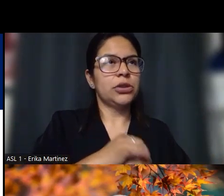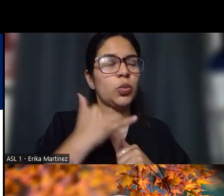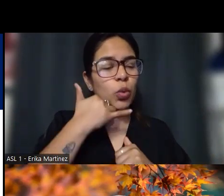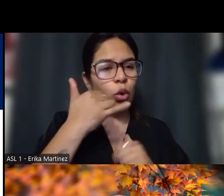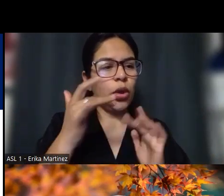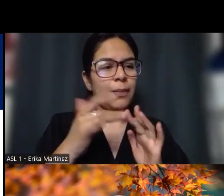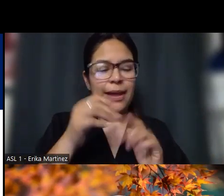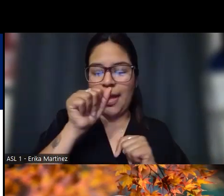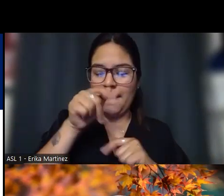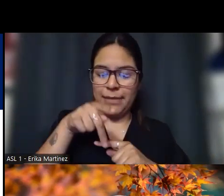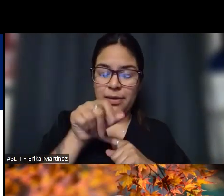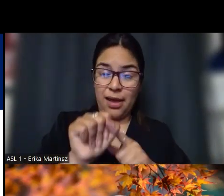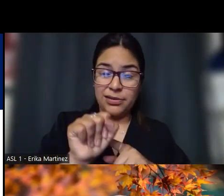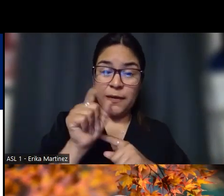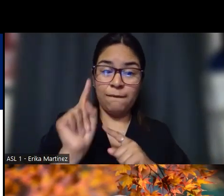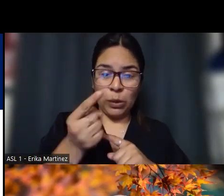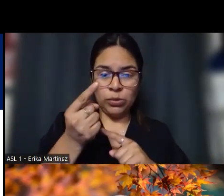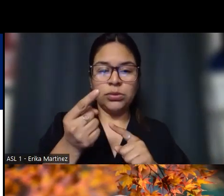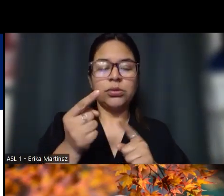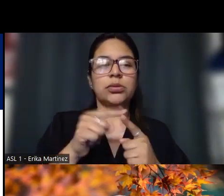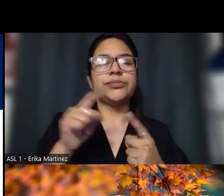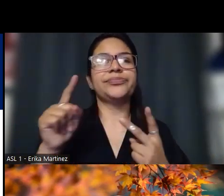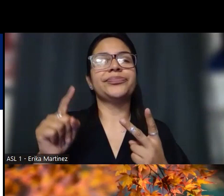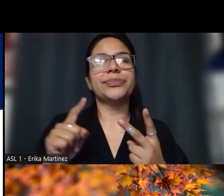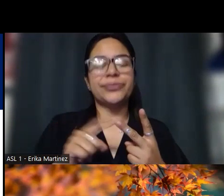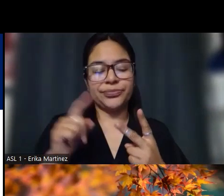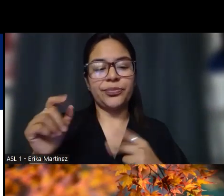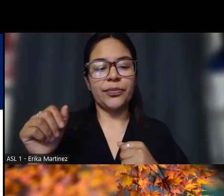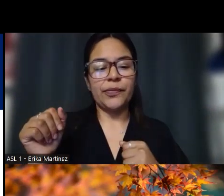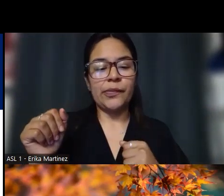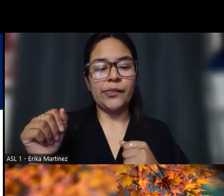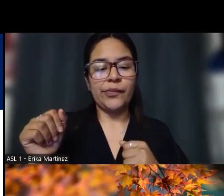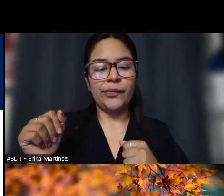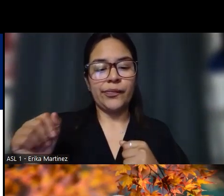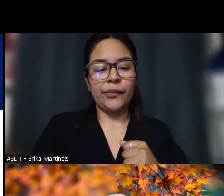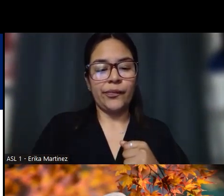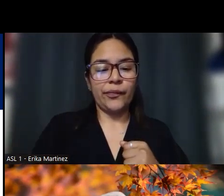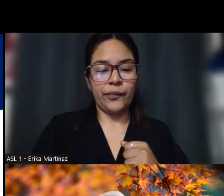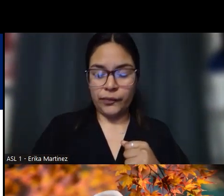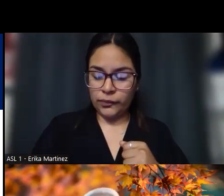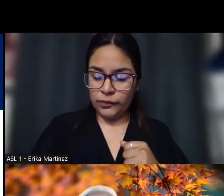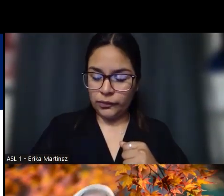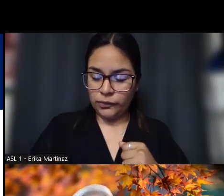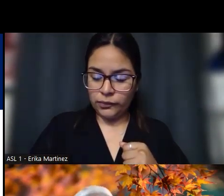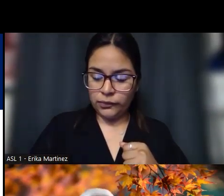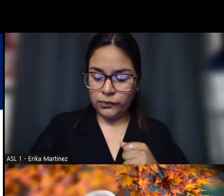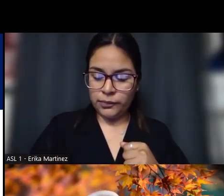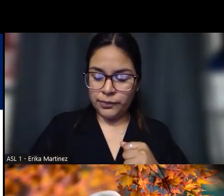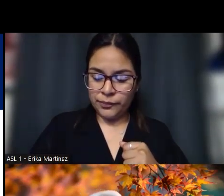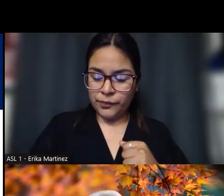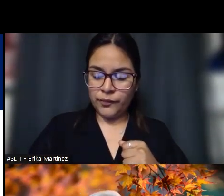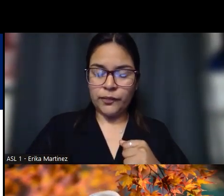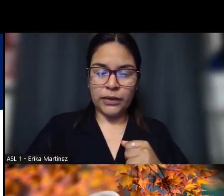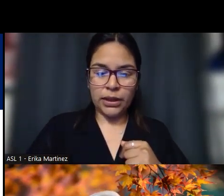contact APS. Certainly if there's an immediate a situation where somebody is seriously hurt, you